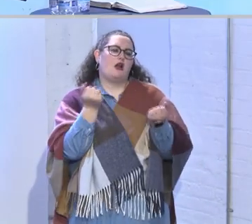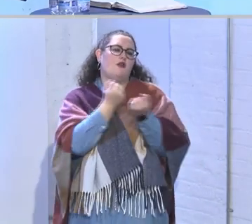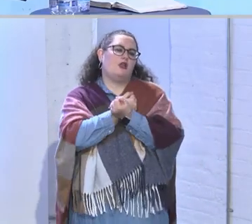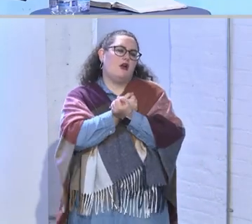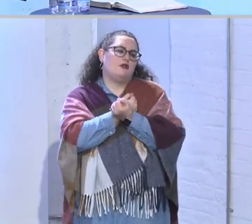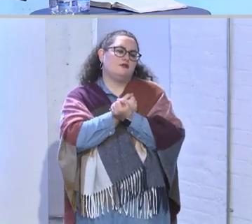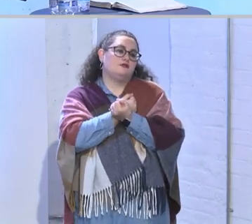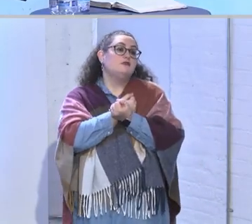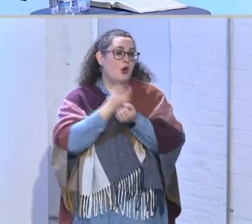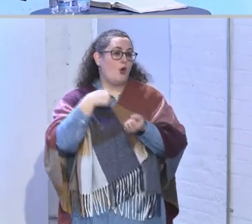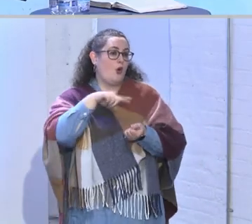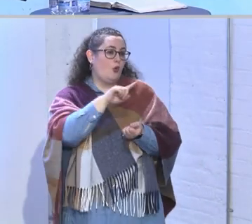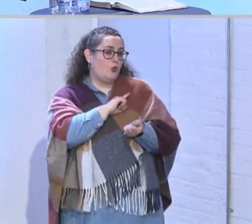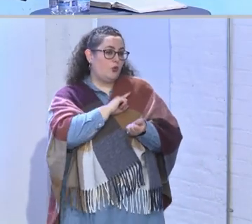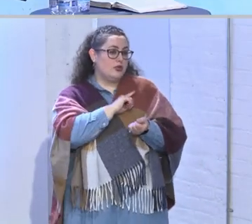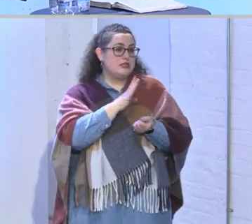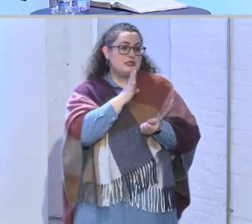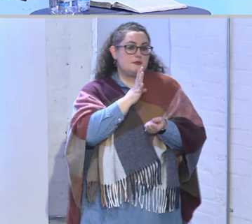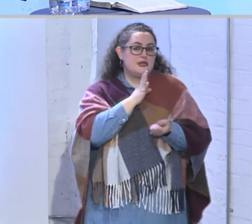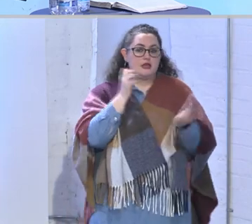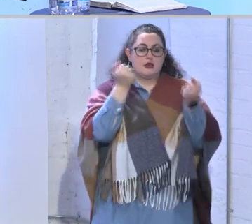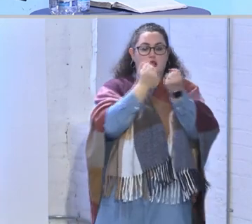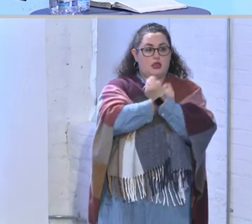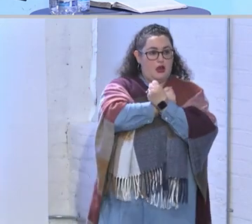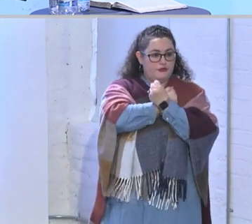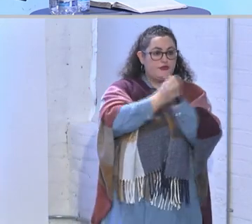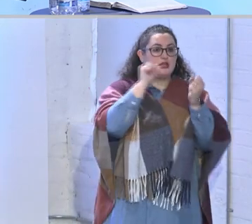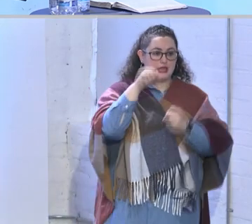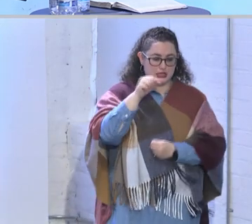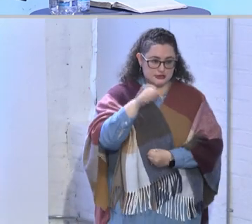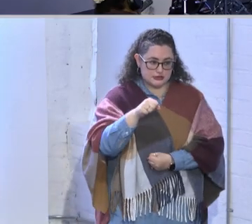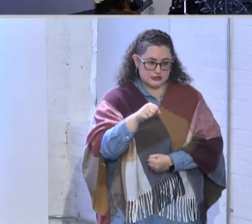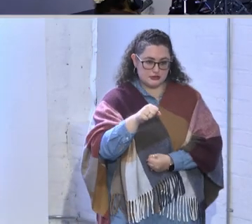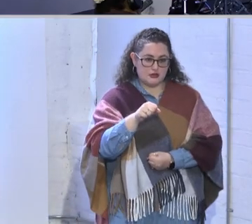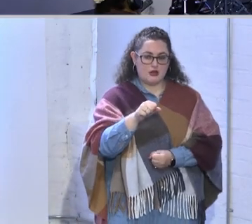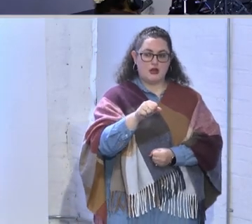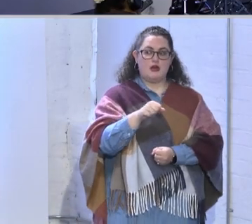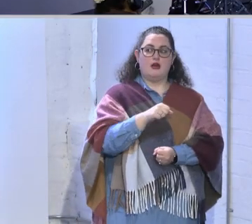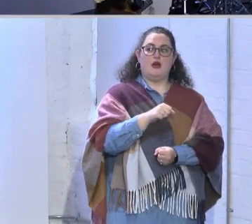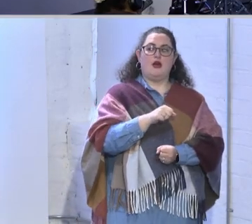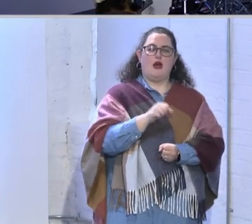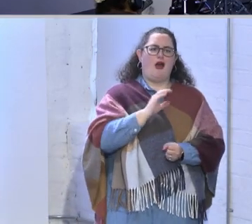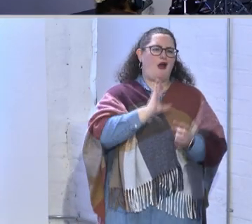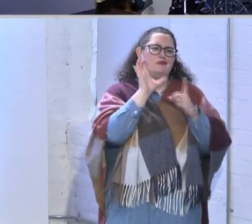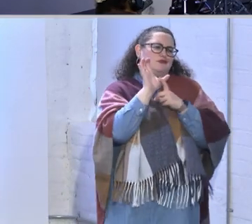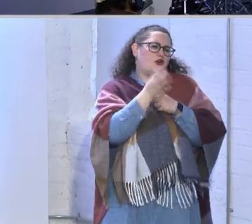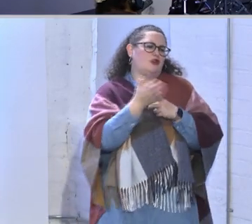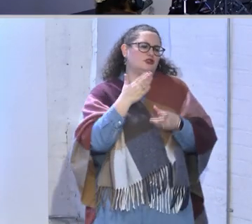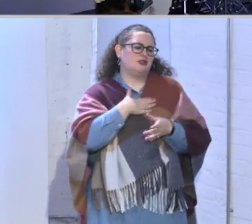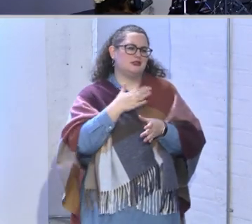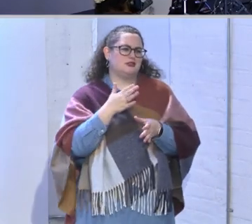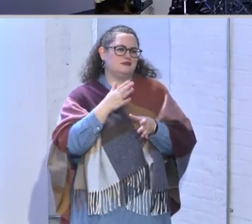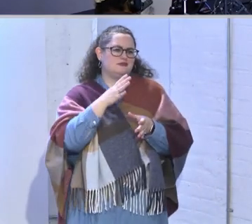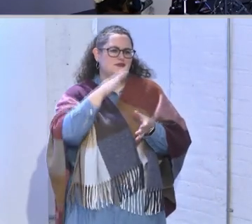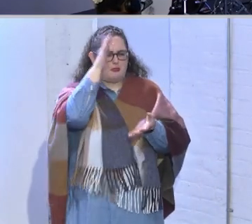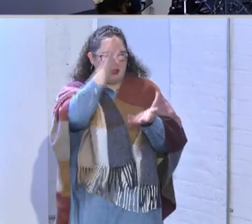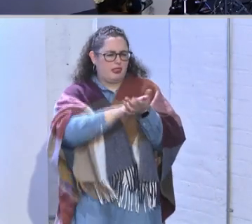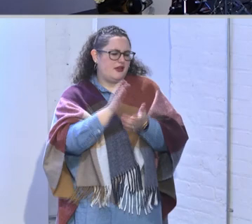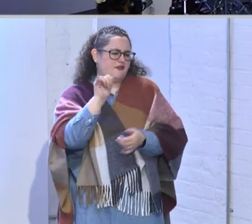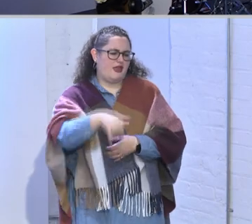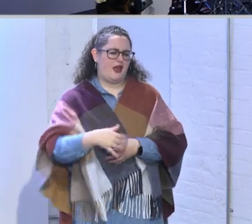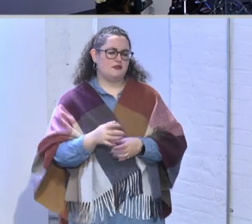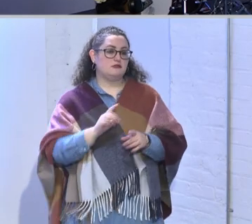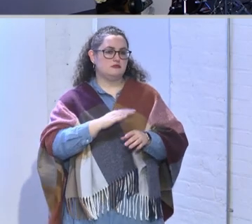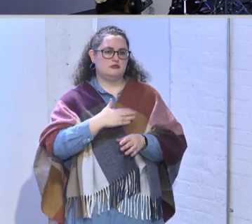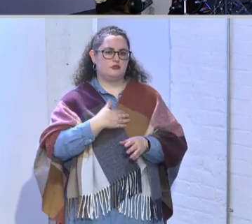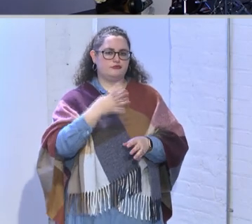the truth in love, but we also to speak the truth. You know, we can't just deny it and go like, well, culture doesn't really believe that, so let's just ignore